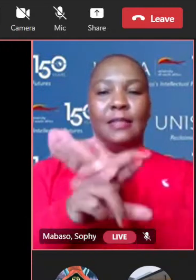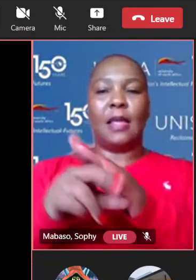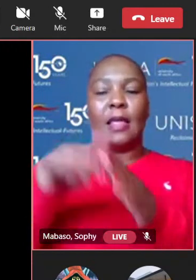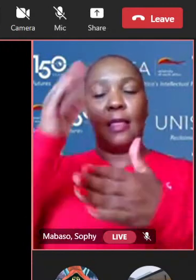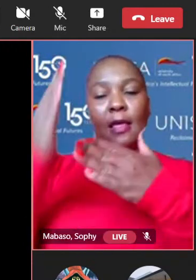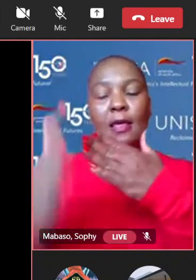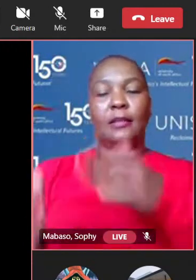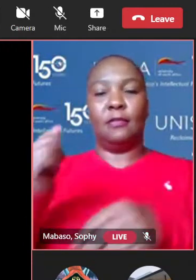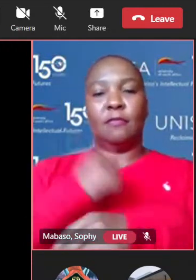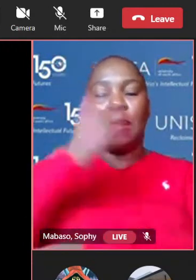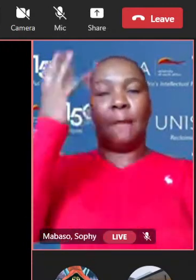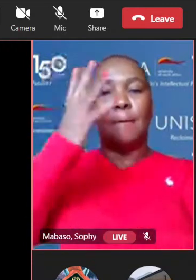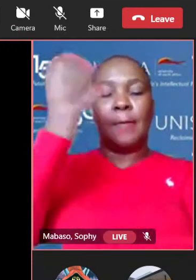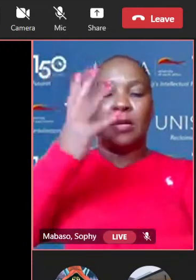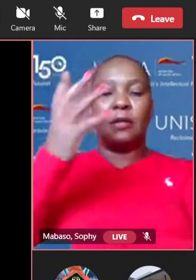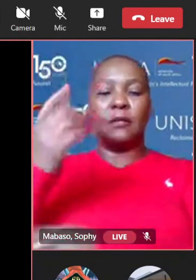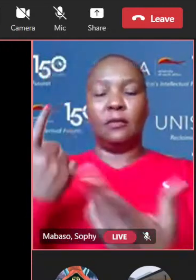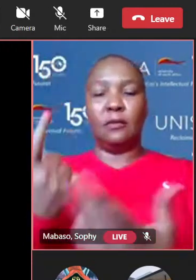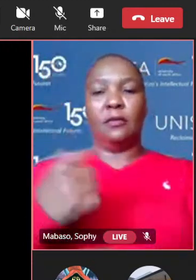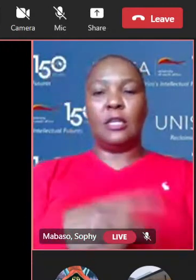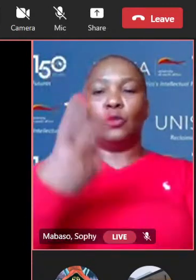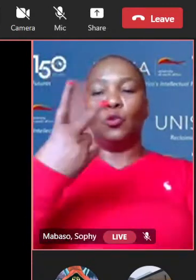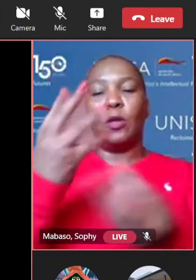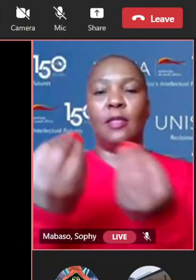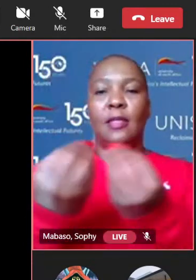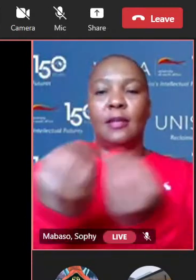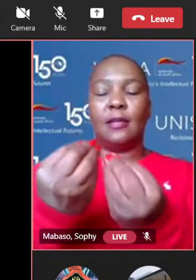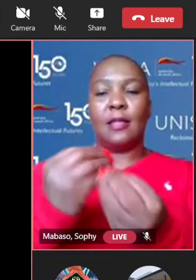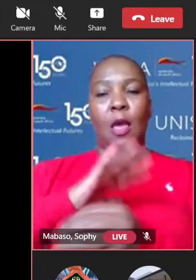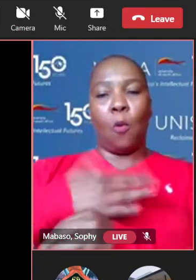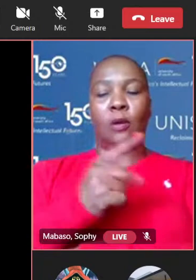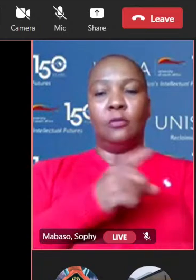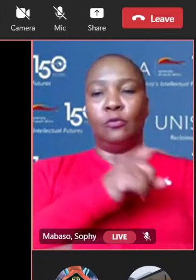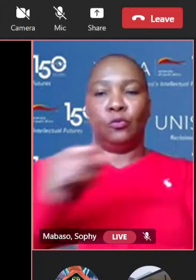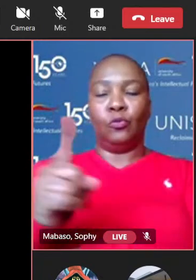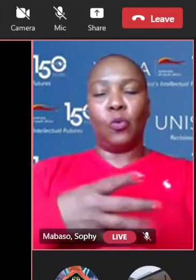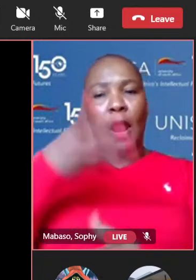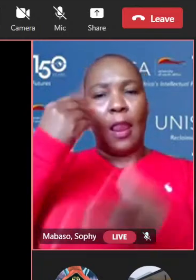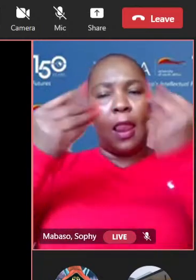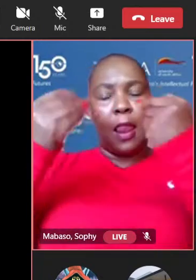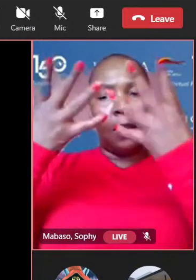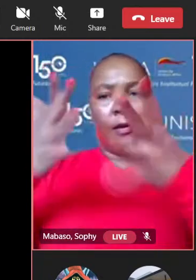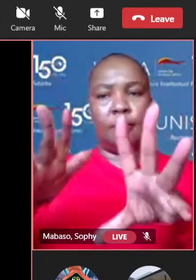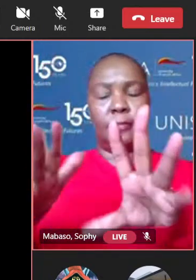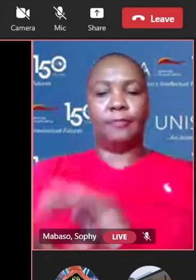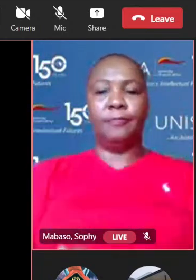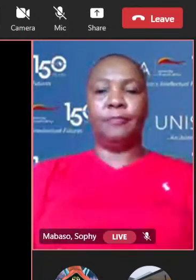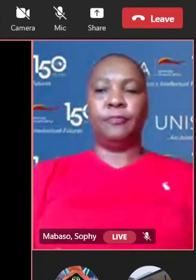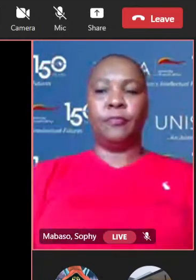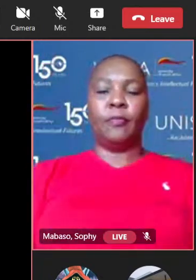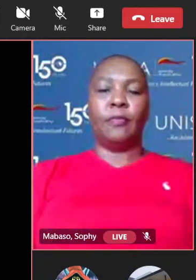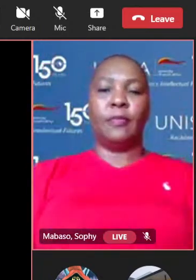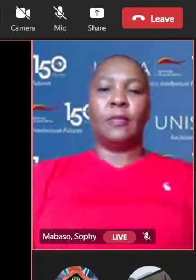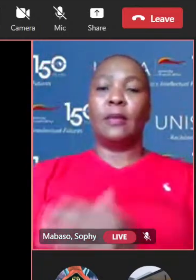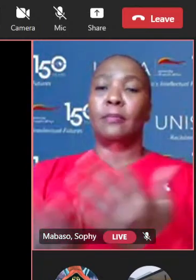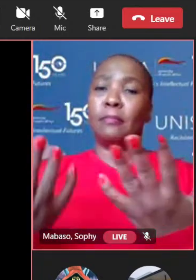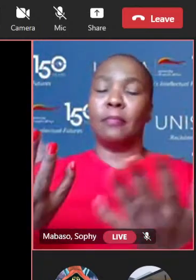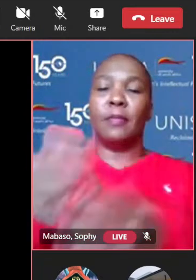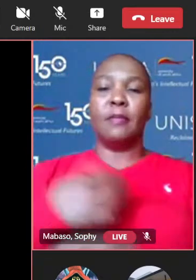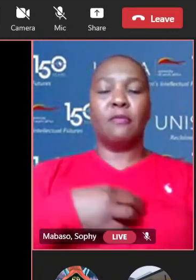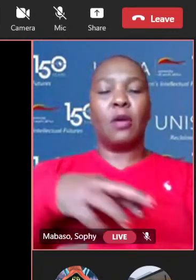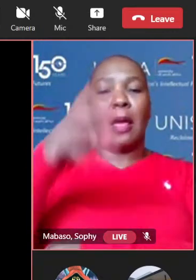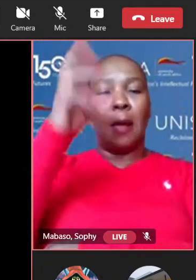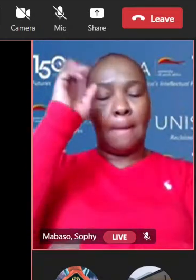my presentation, there are two things that I want you to have learned. If you can just remember where